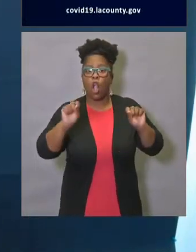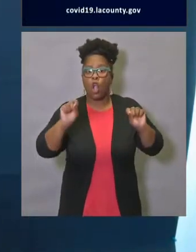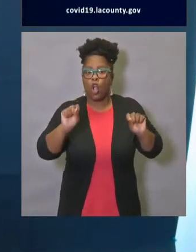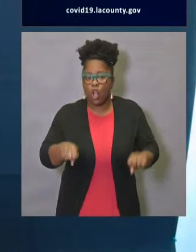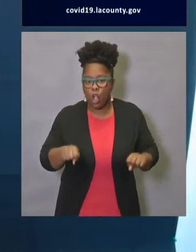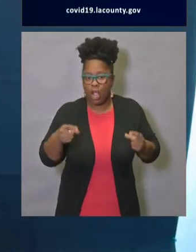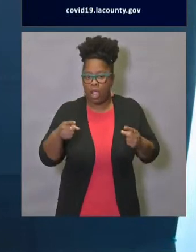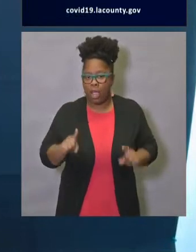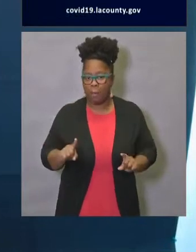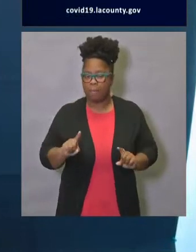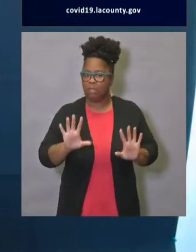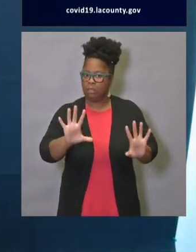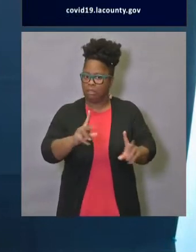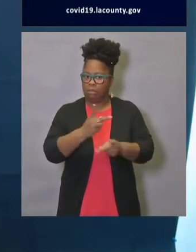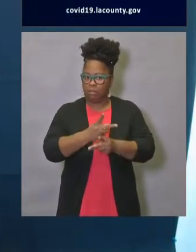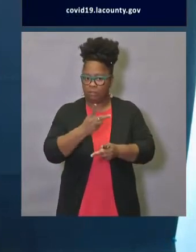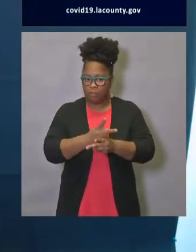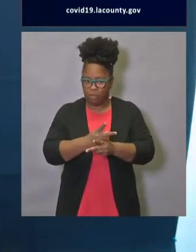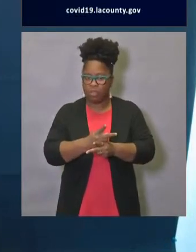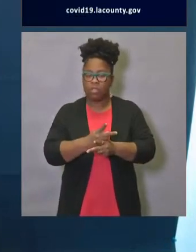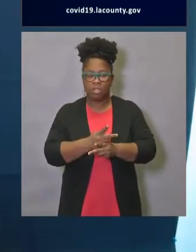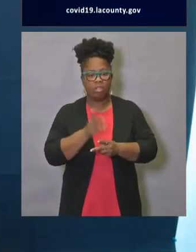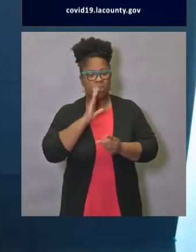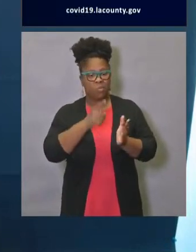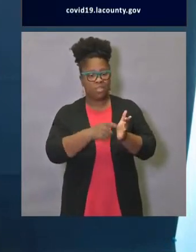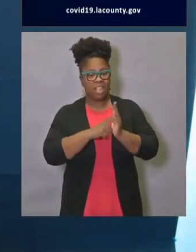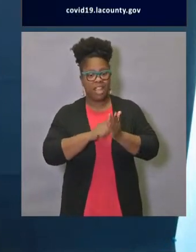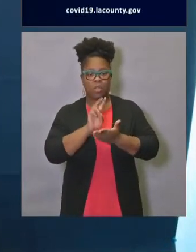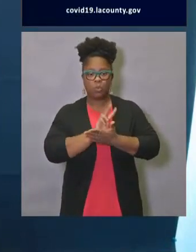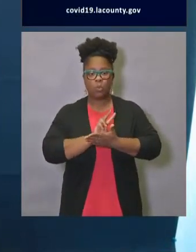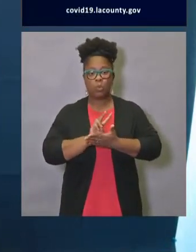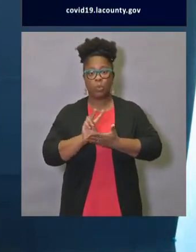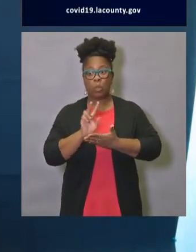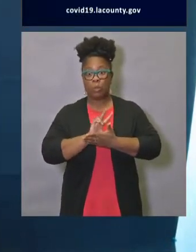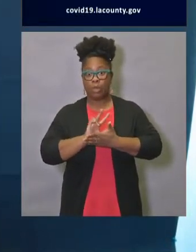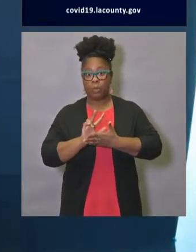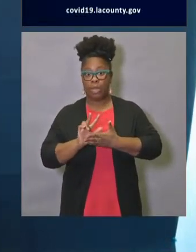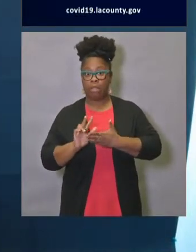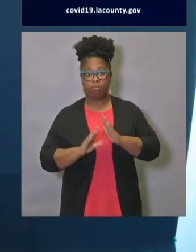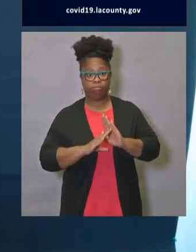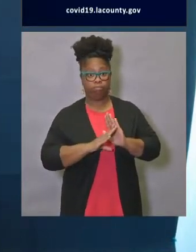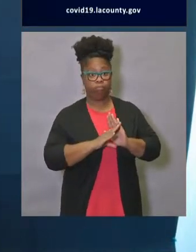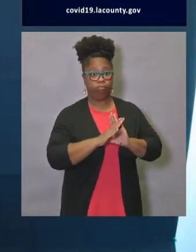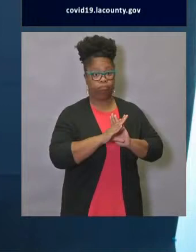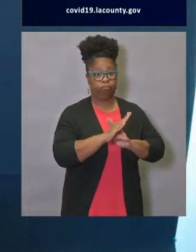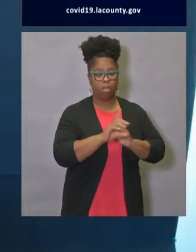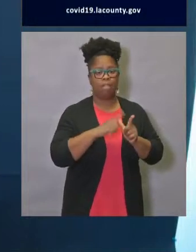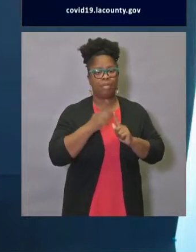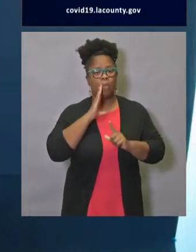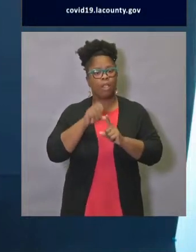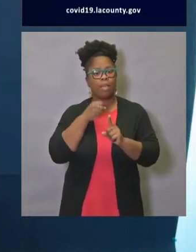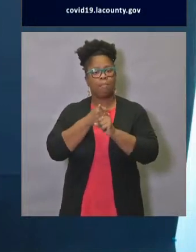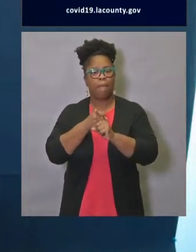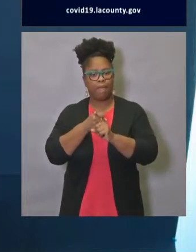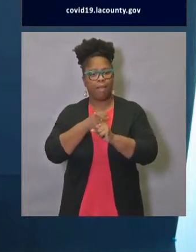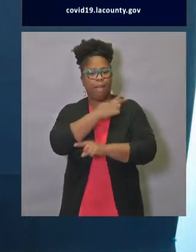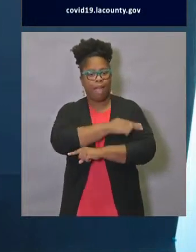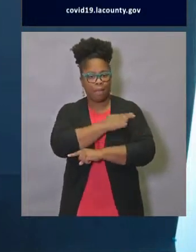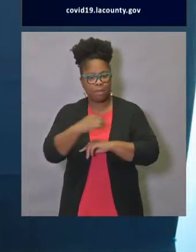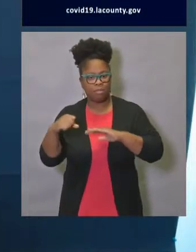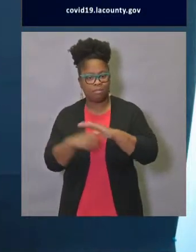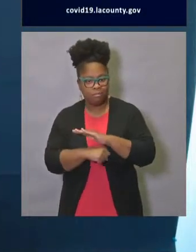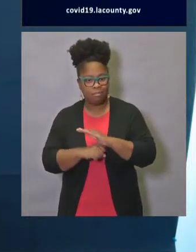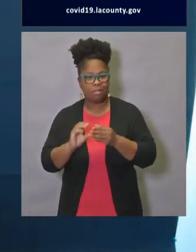that we experience across the county. And it will take 2 to 3 weeks or so before we will see that impact within the hospitalization numbers.